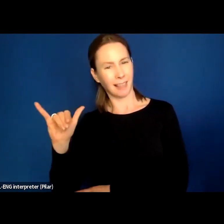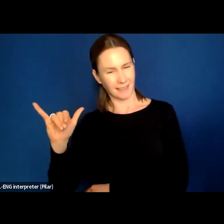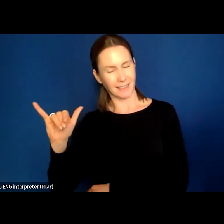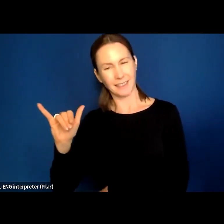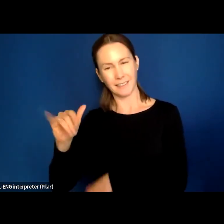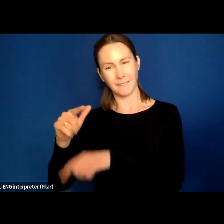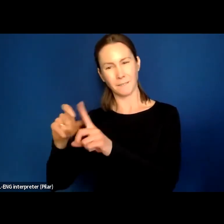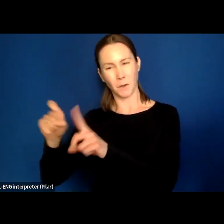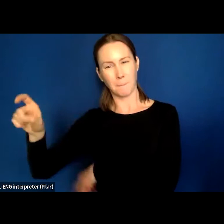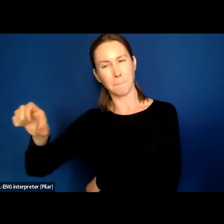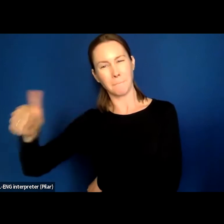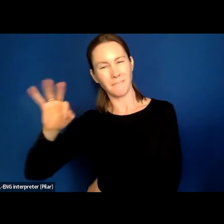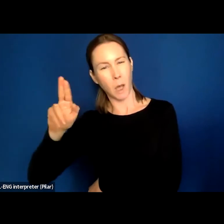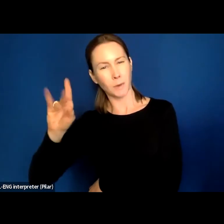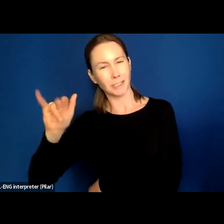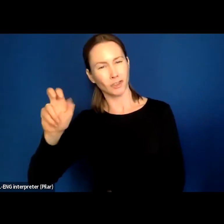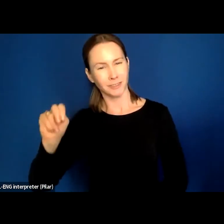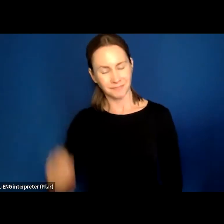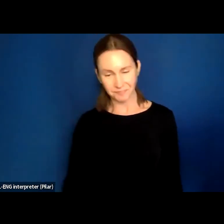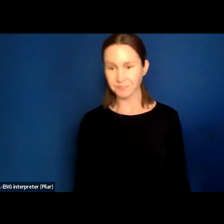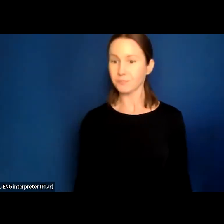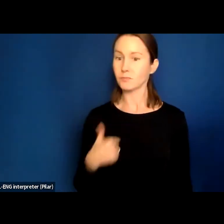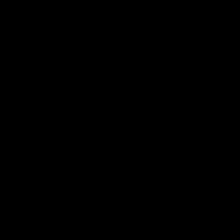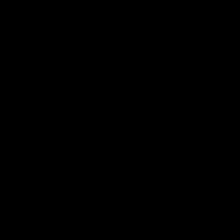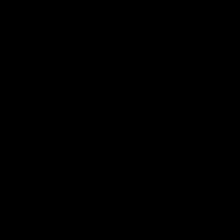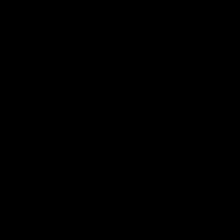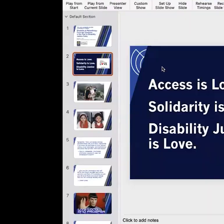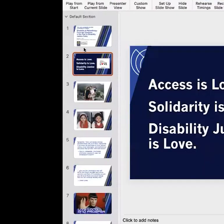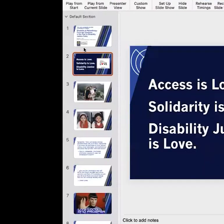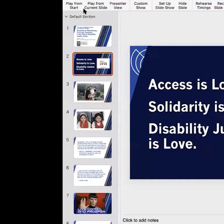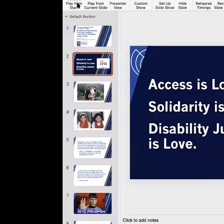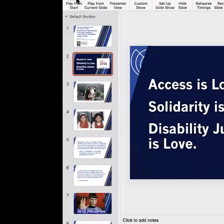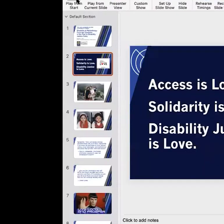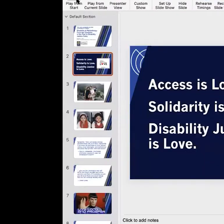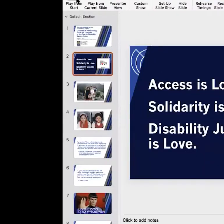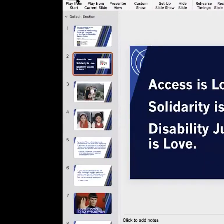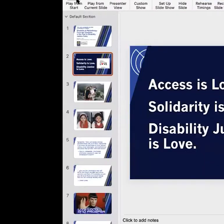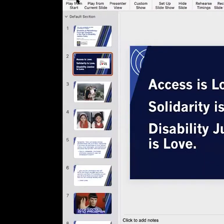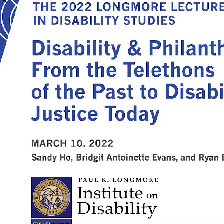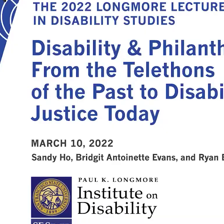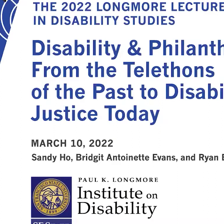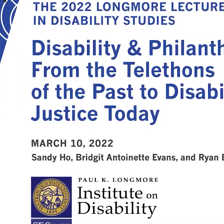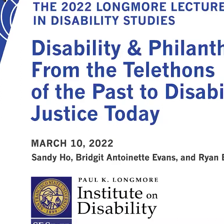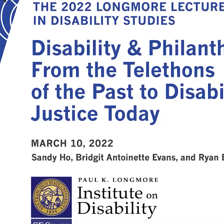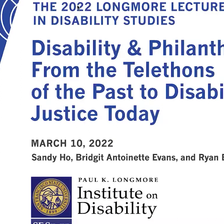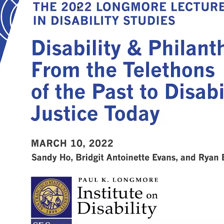Now, while I was thinking about how to structure our time together,